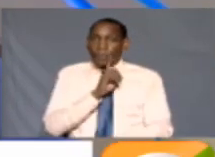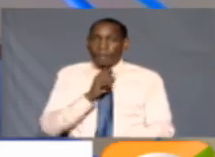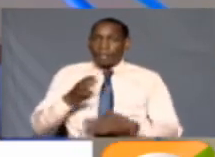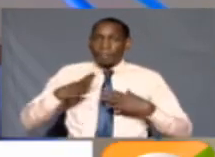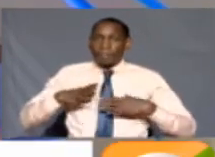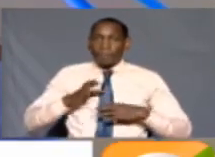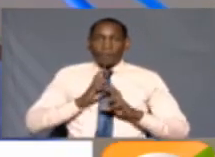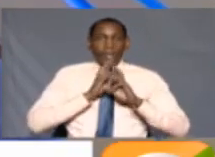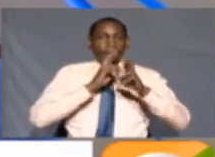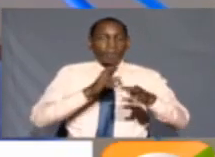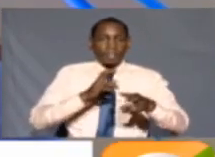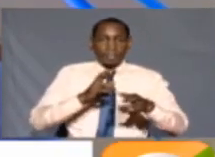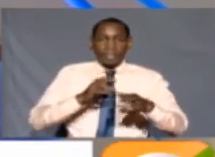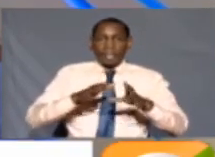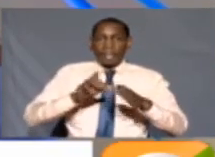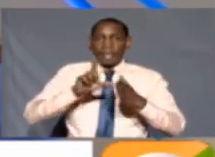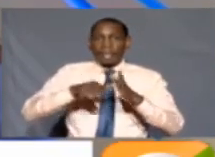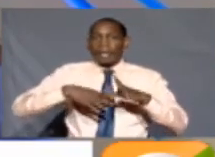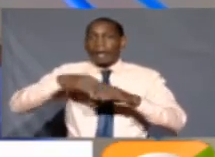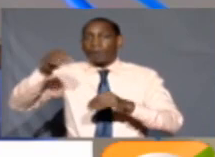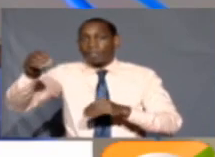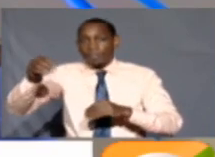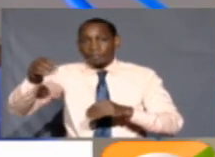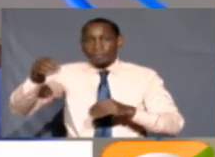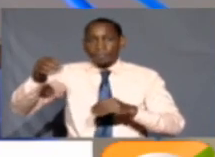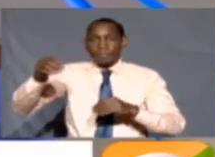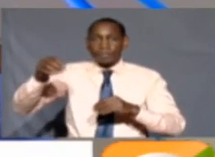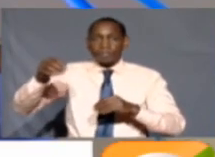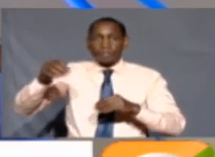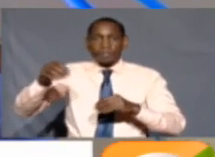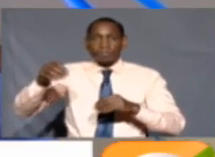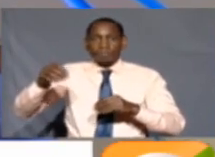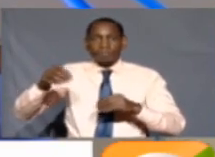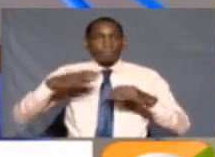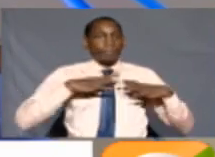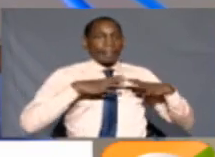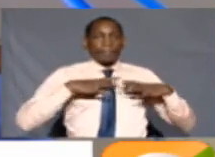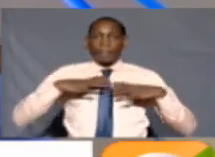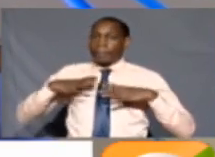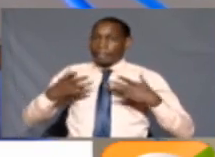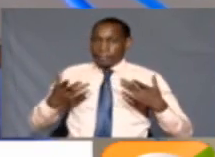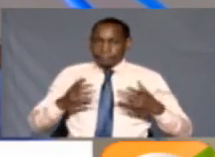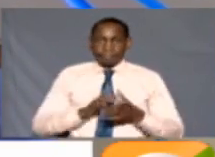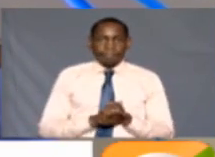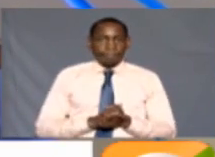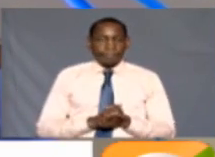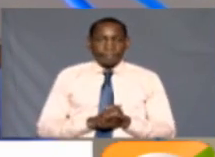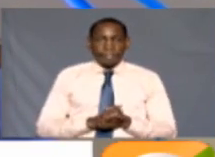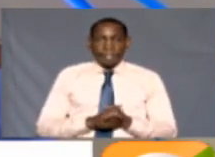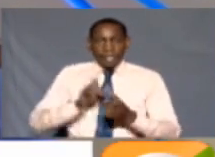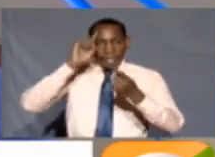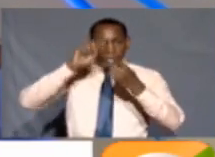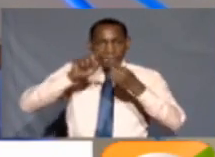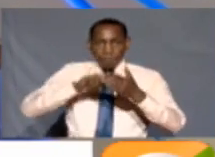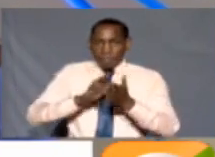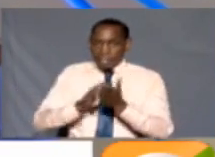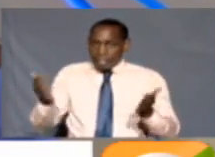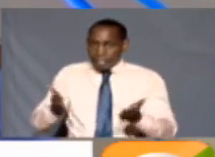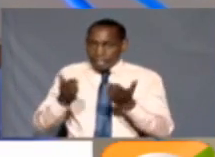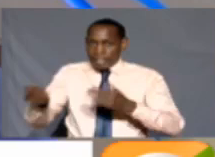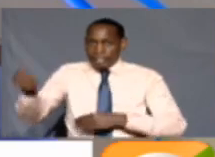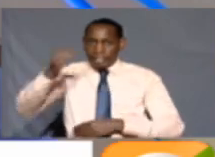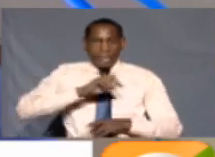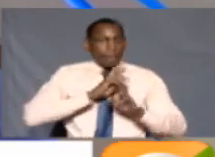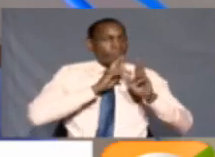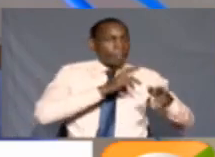whistleblowers who, again, go out there and start chest thumping. So but ours is to really encourage them to come, because